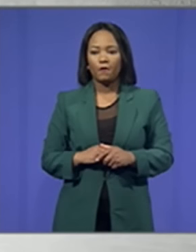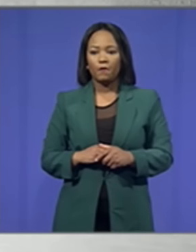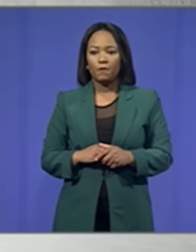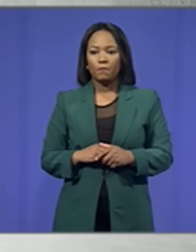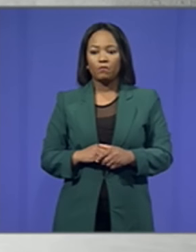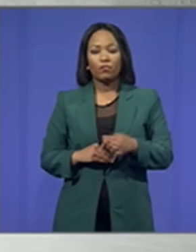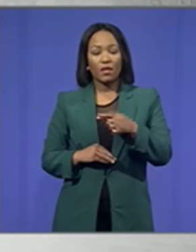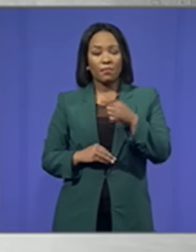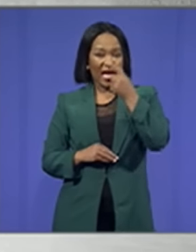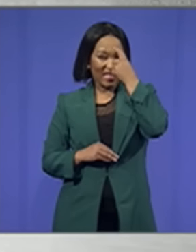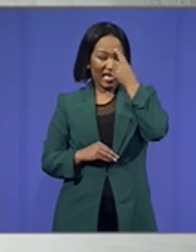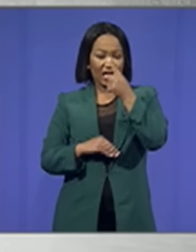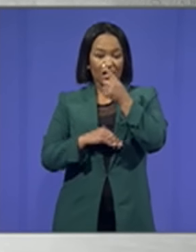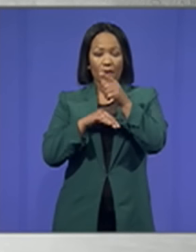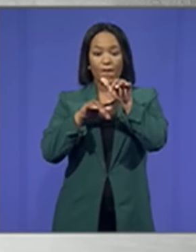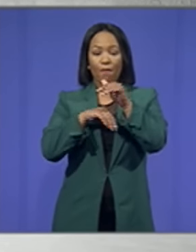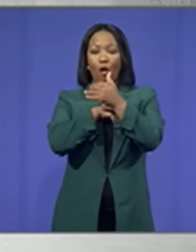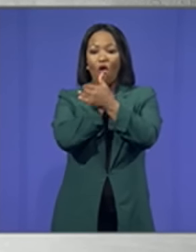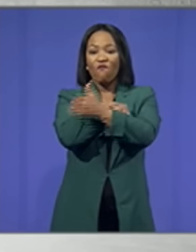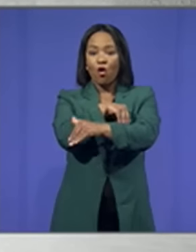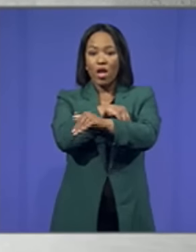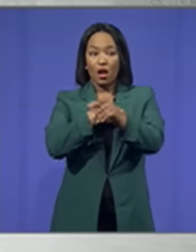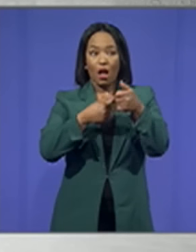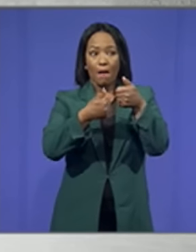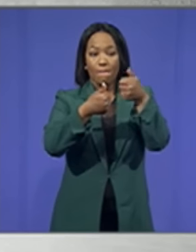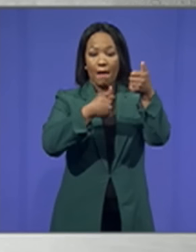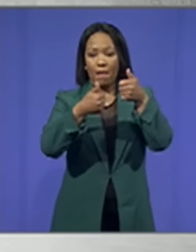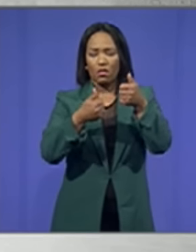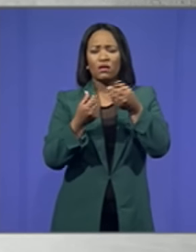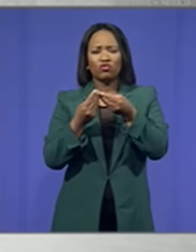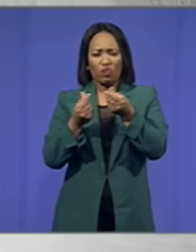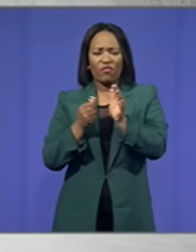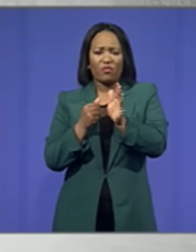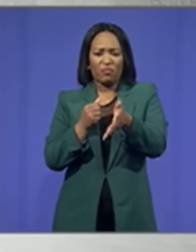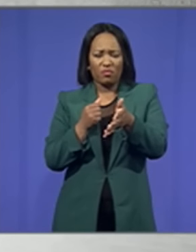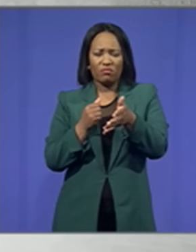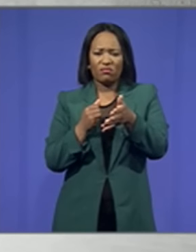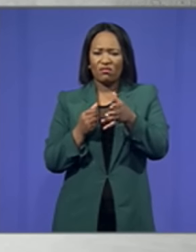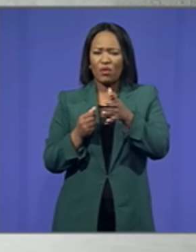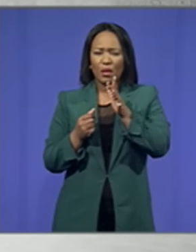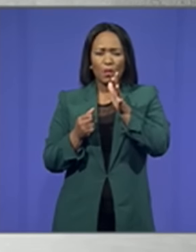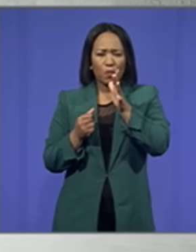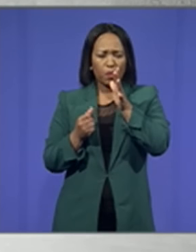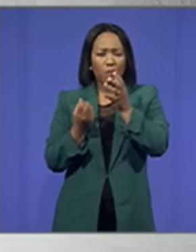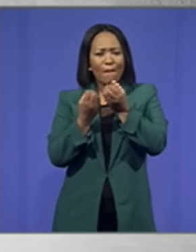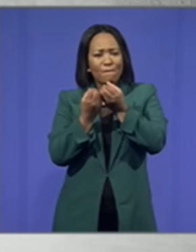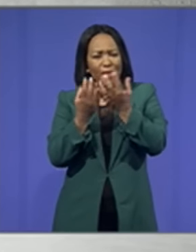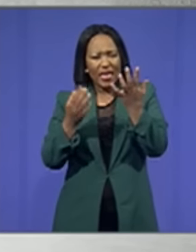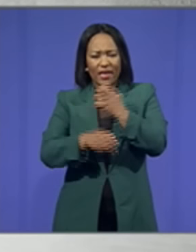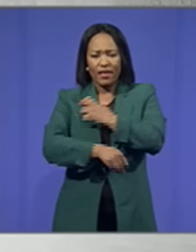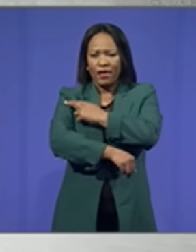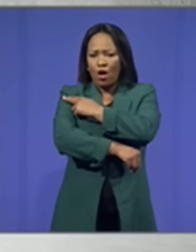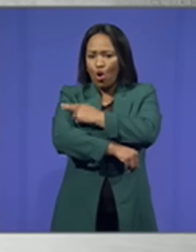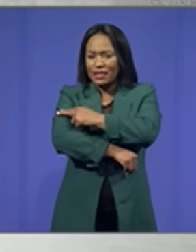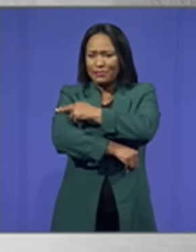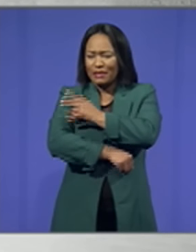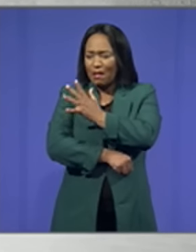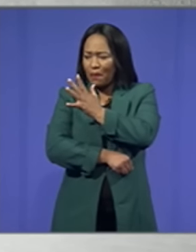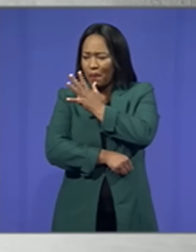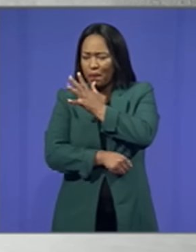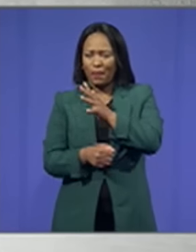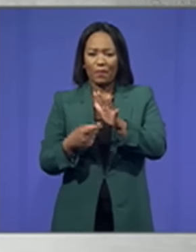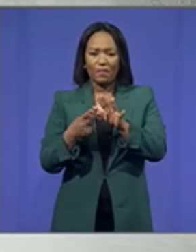tsamaya ga melata e tla nna tharollo lebaka la me ke gore ba bangata go dipetlele ba bangata